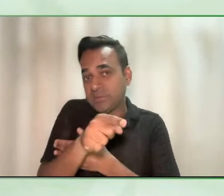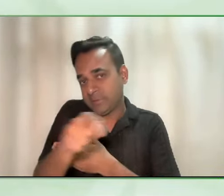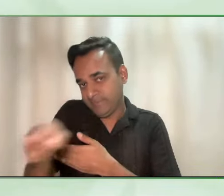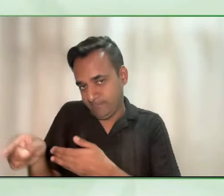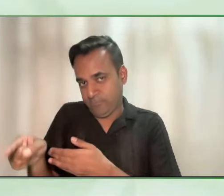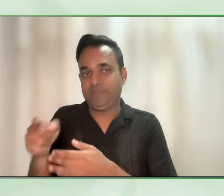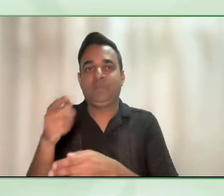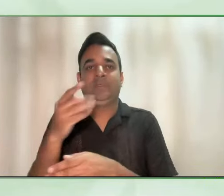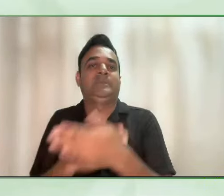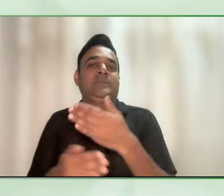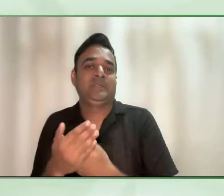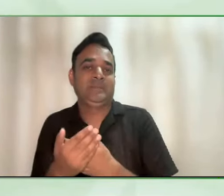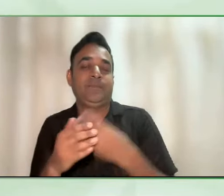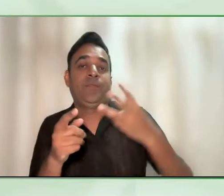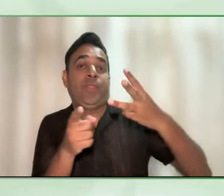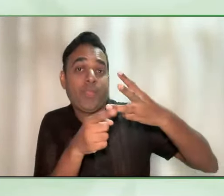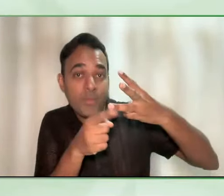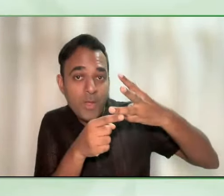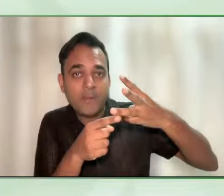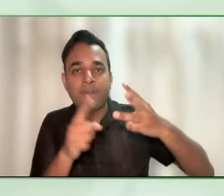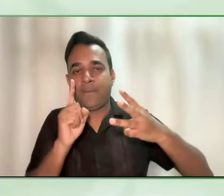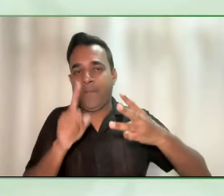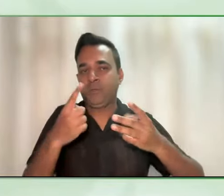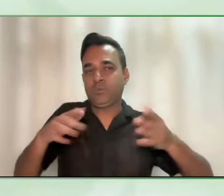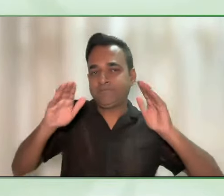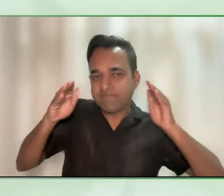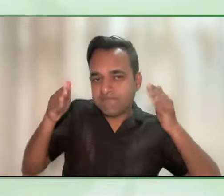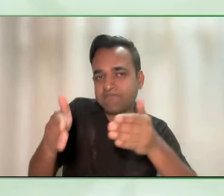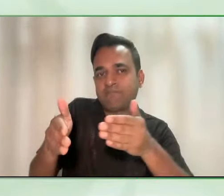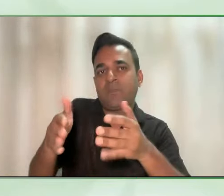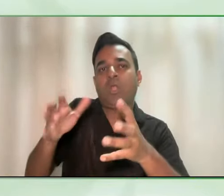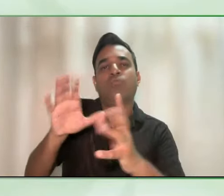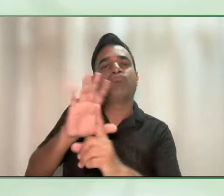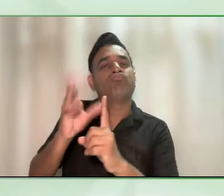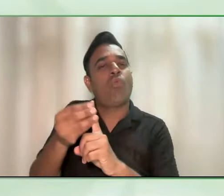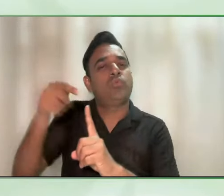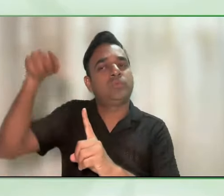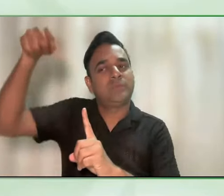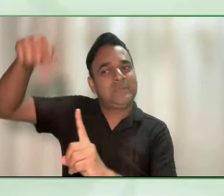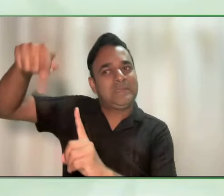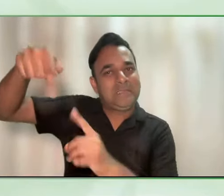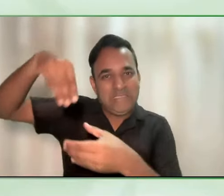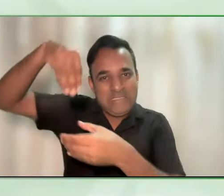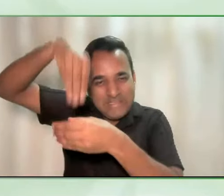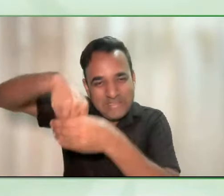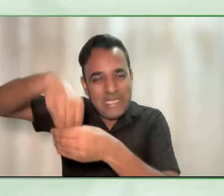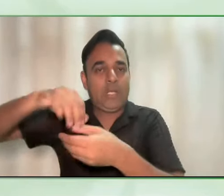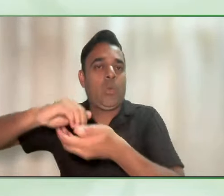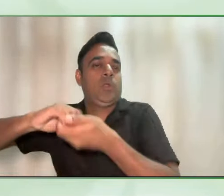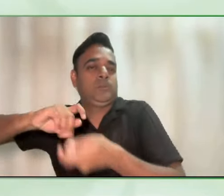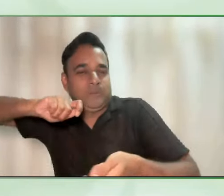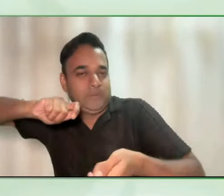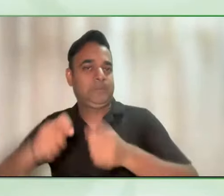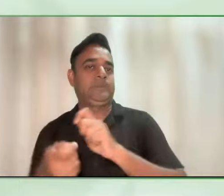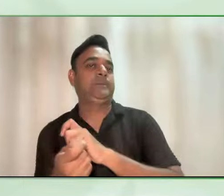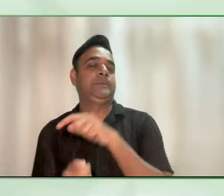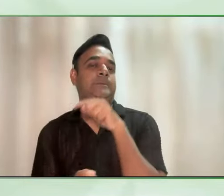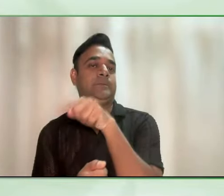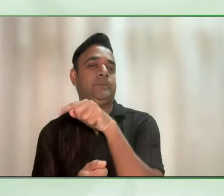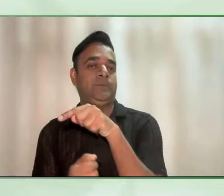we invest in a digital hub to make sure that persons with disabilities acquire digital skills to get engaged in the tech